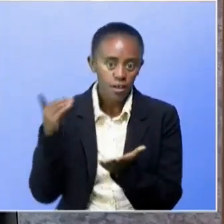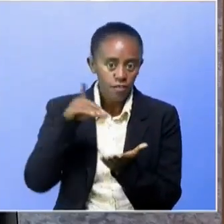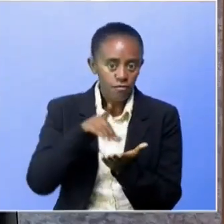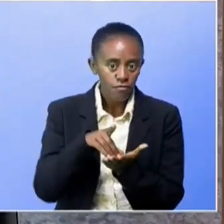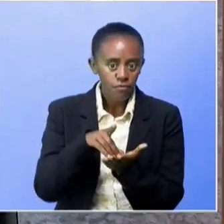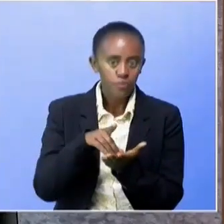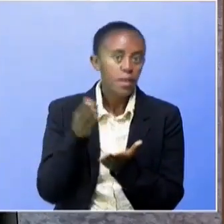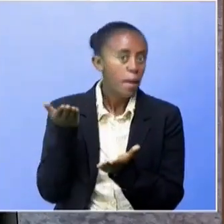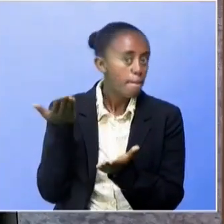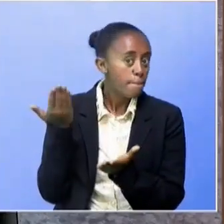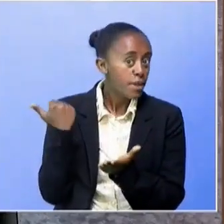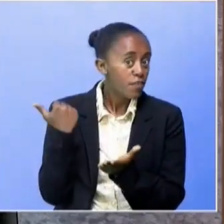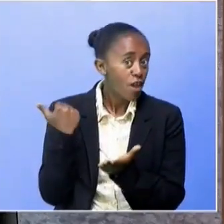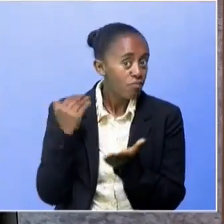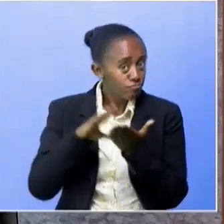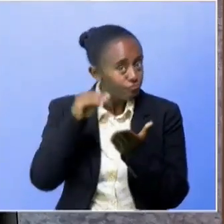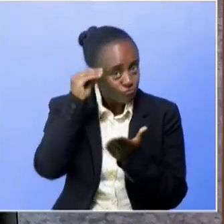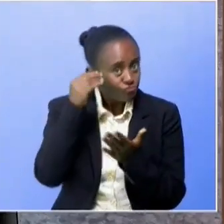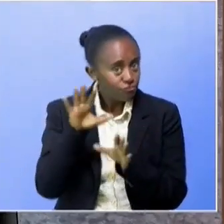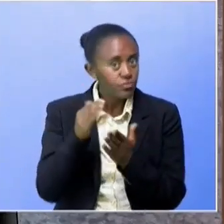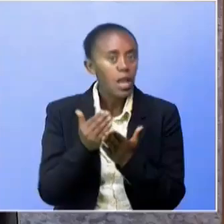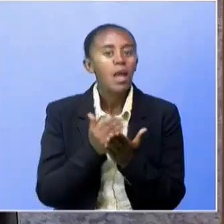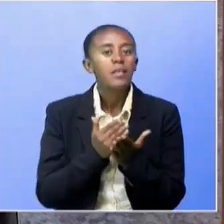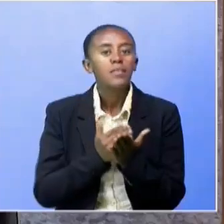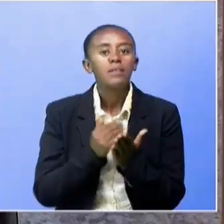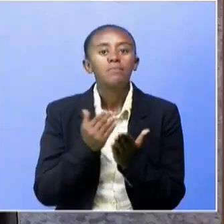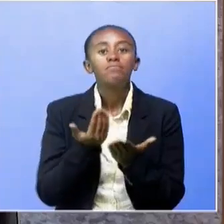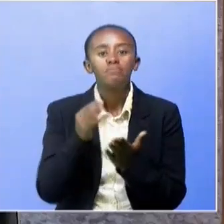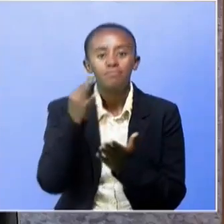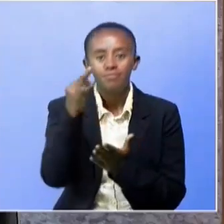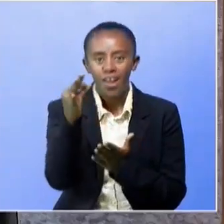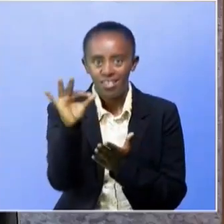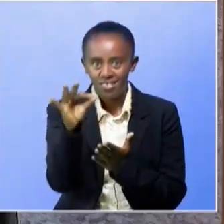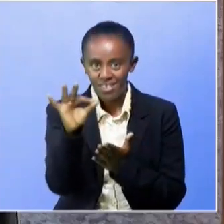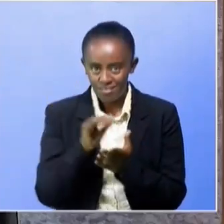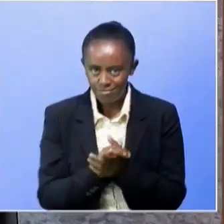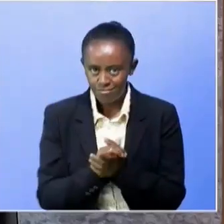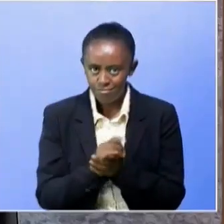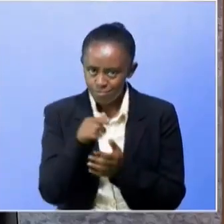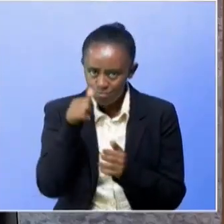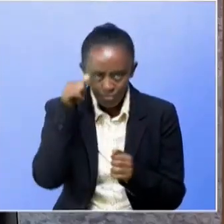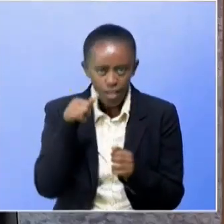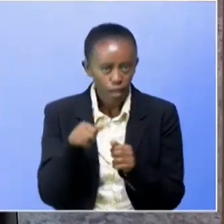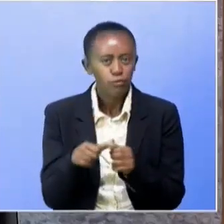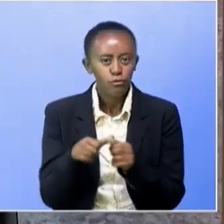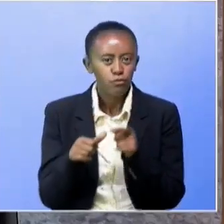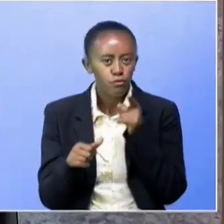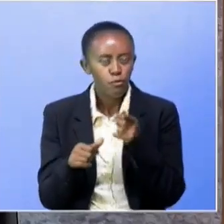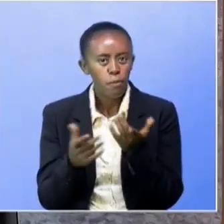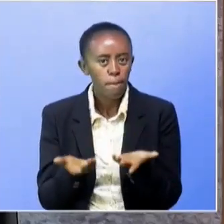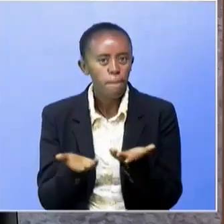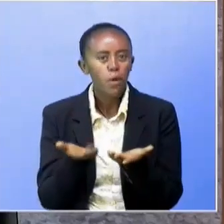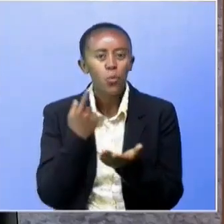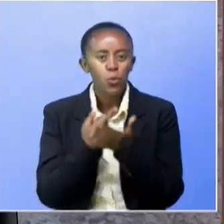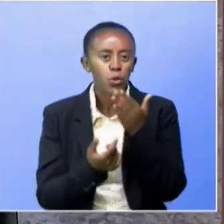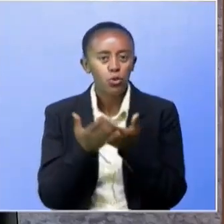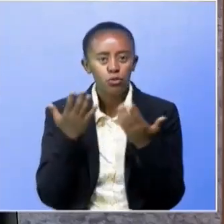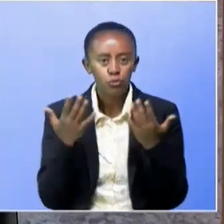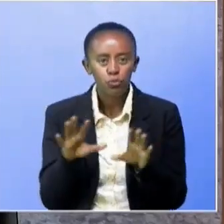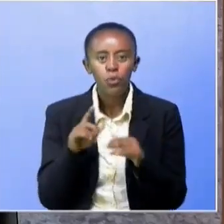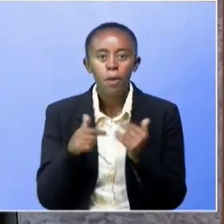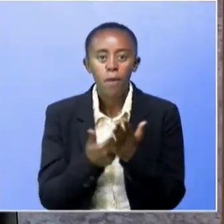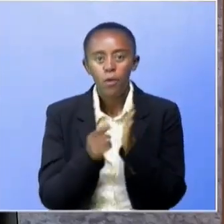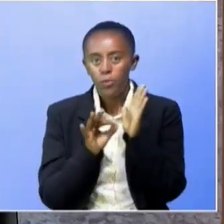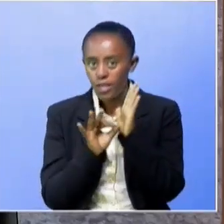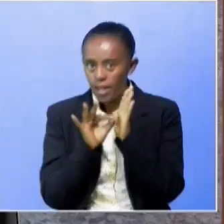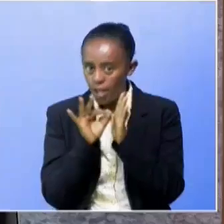the previous lesson, Lesson 19. If you remember, in Lesson 19, we talked about